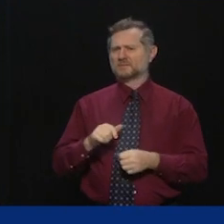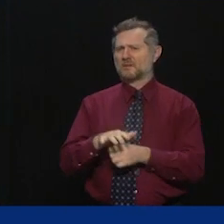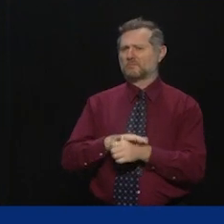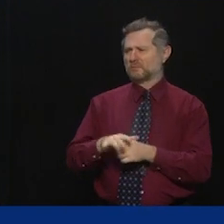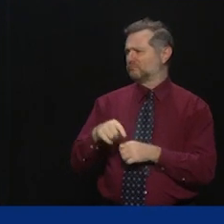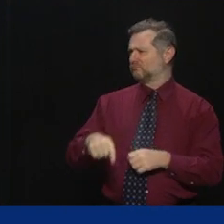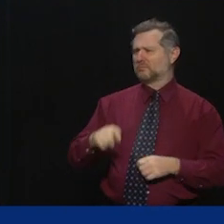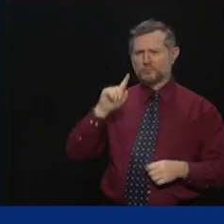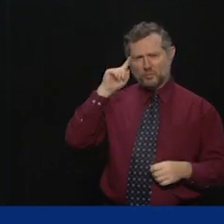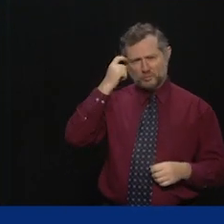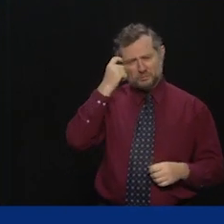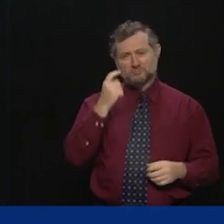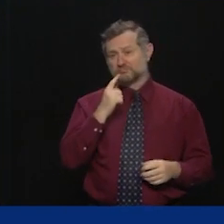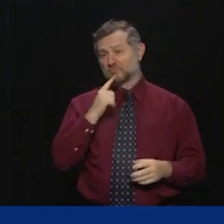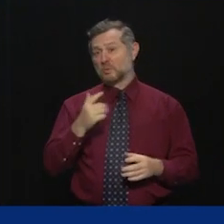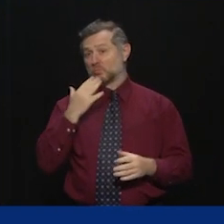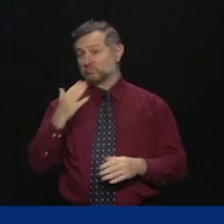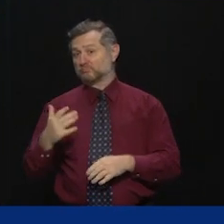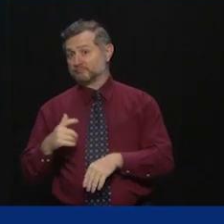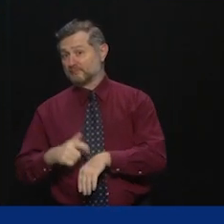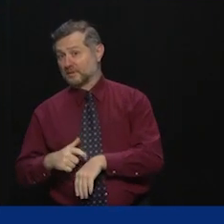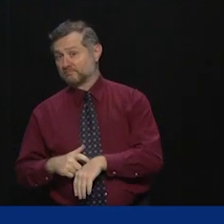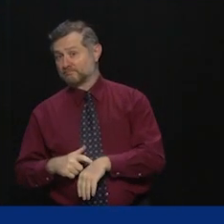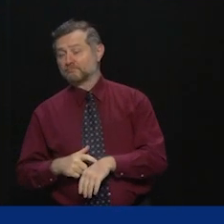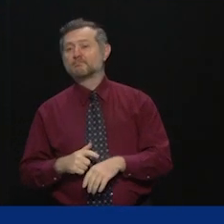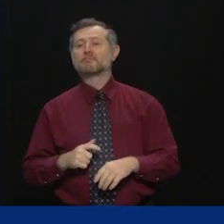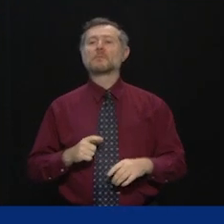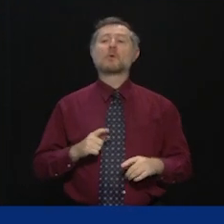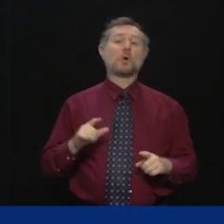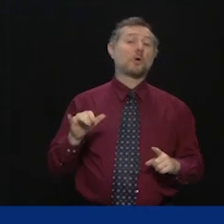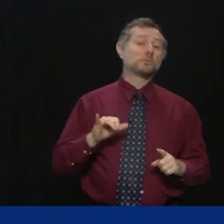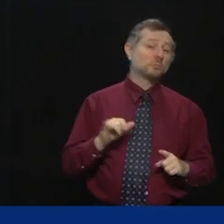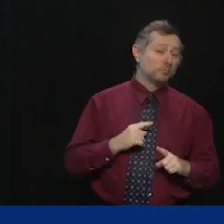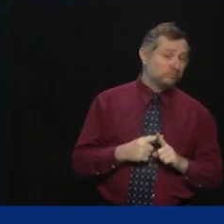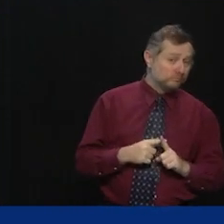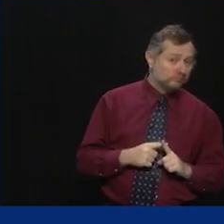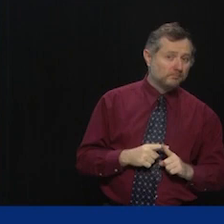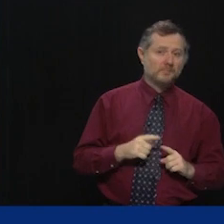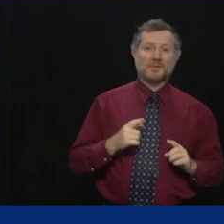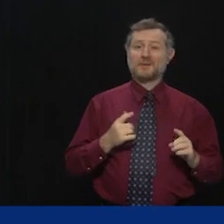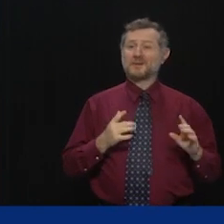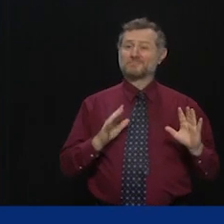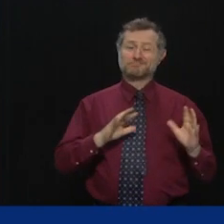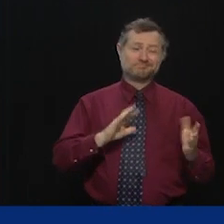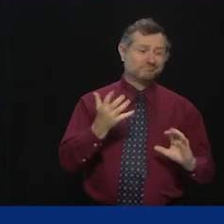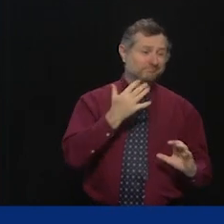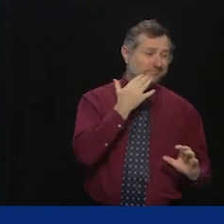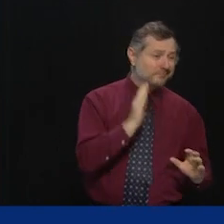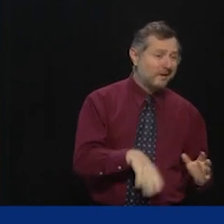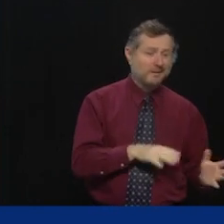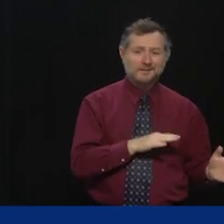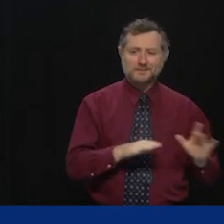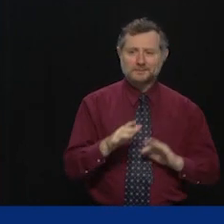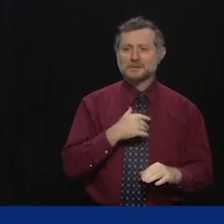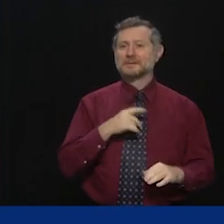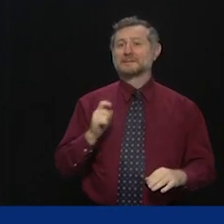times, but you really judge your friends where they are and when they stand with you when you really need them the